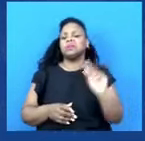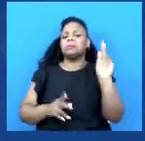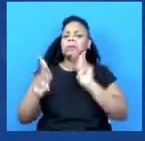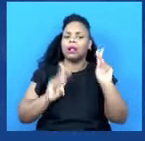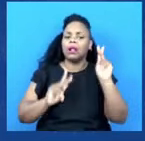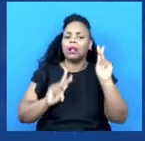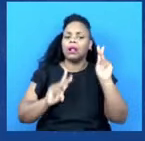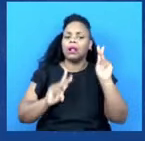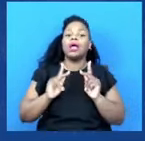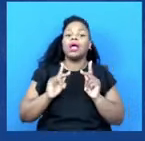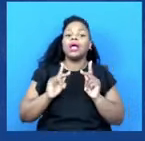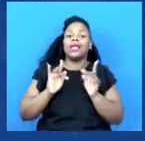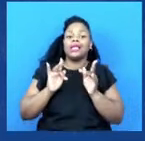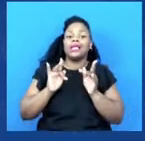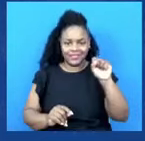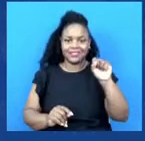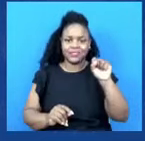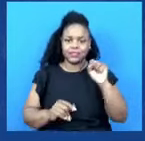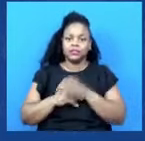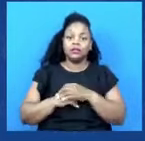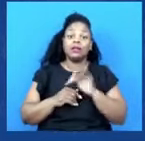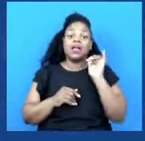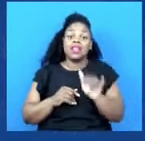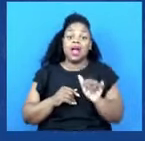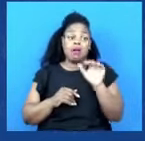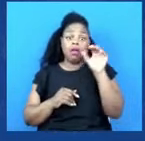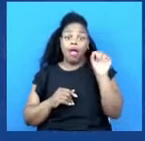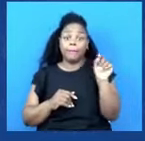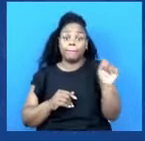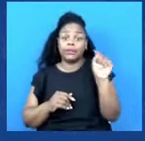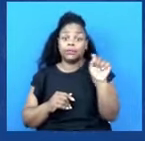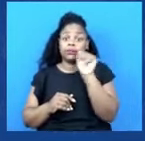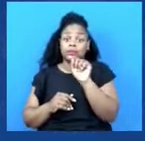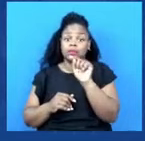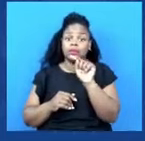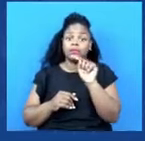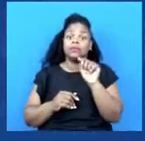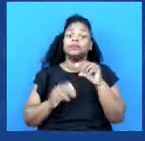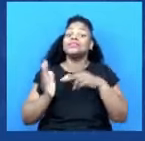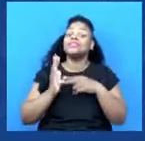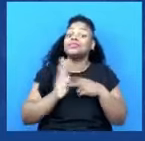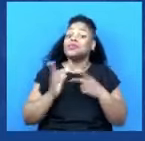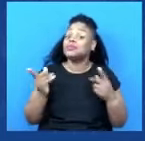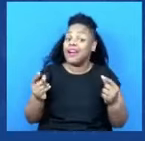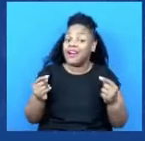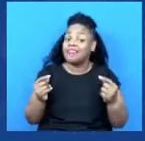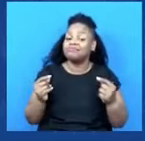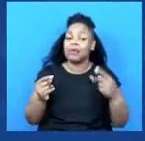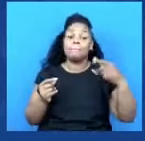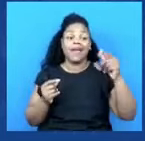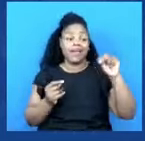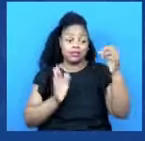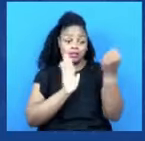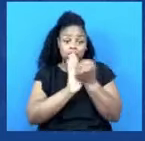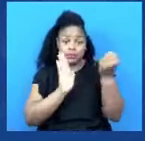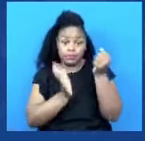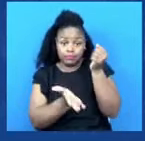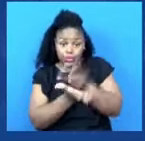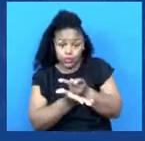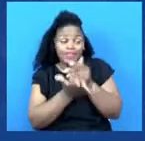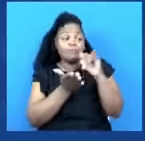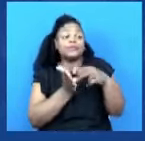We have to change this without competition for up to 12 years. When that time period